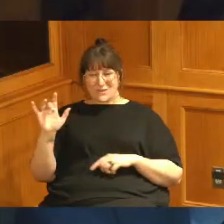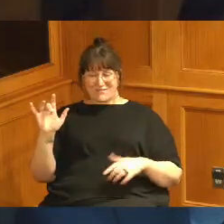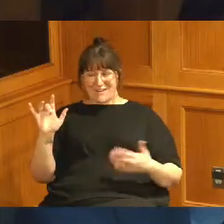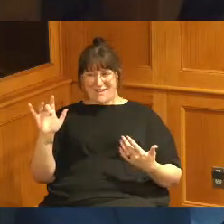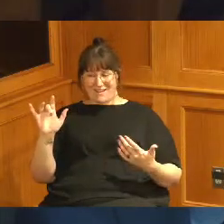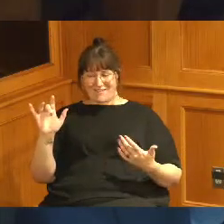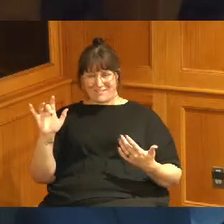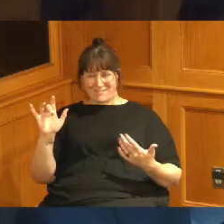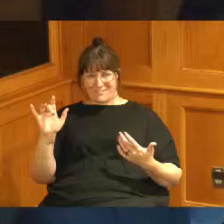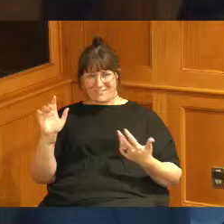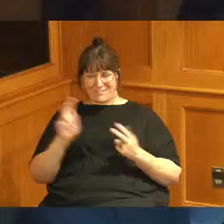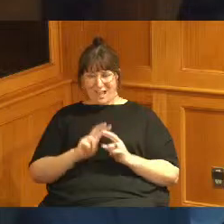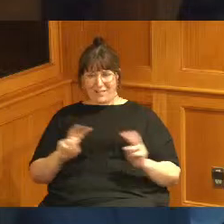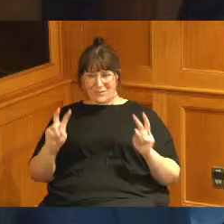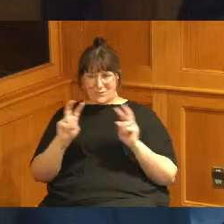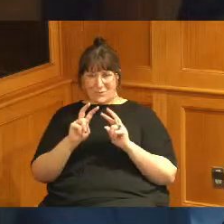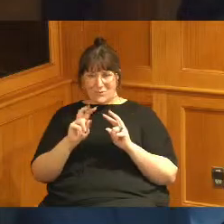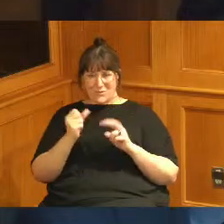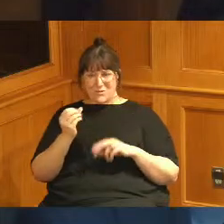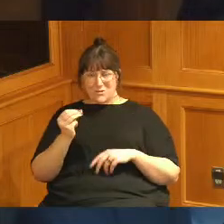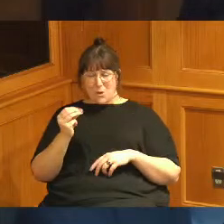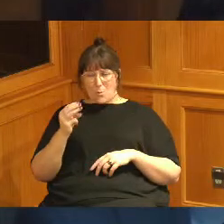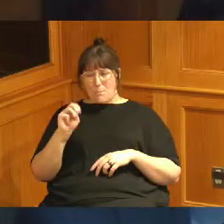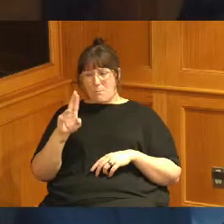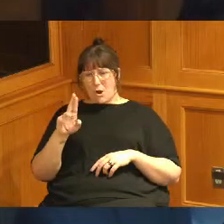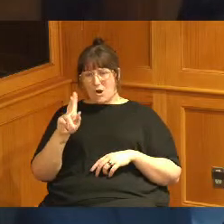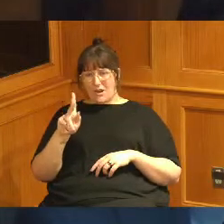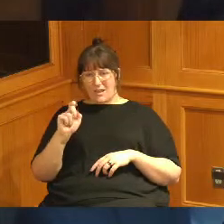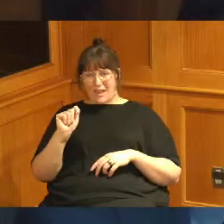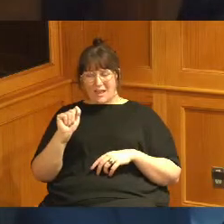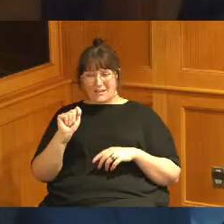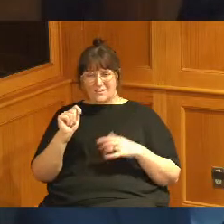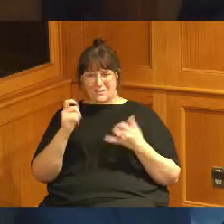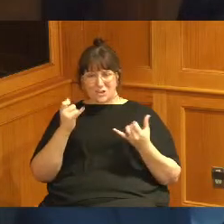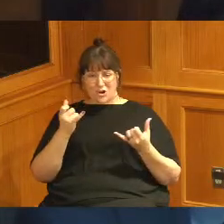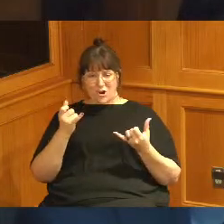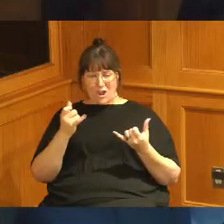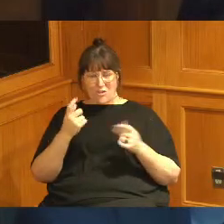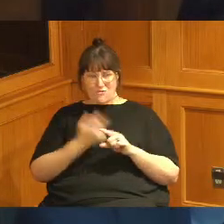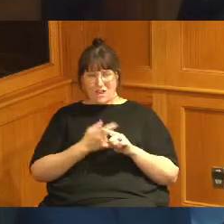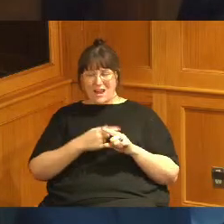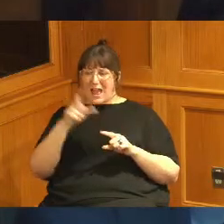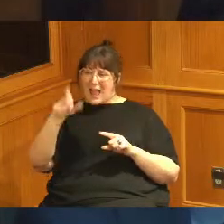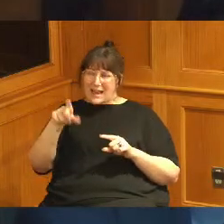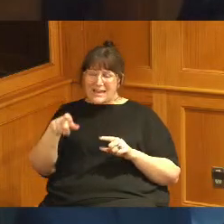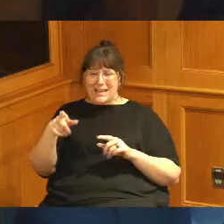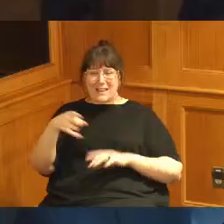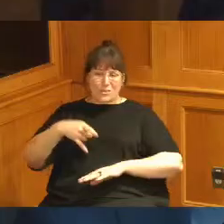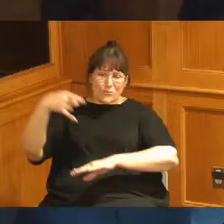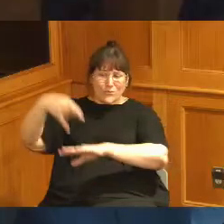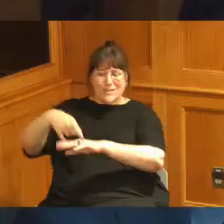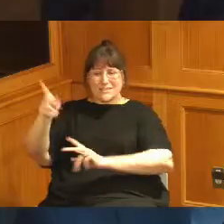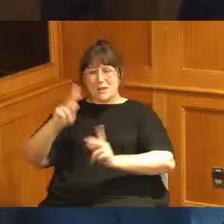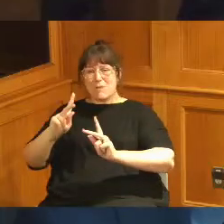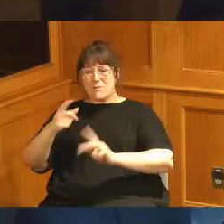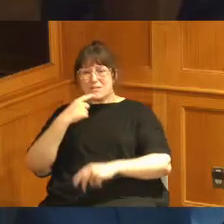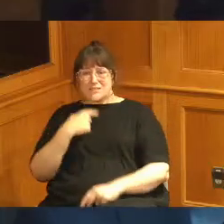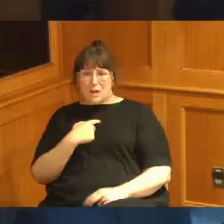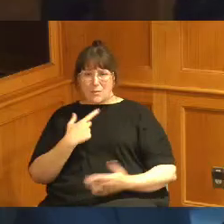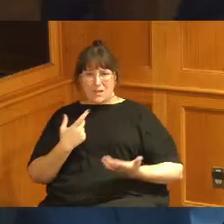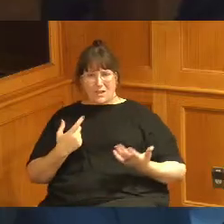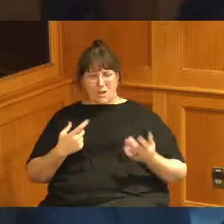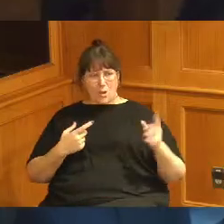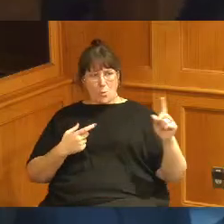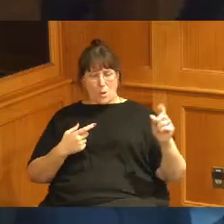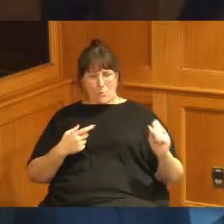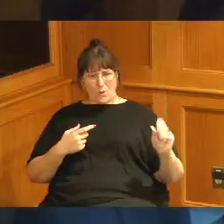dollar value. So to say that we paying market rent, is it? I need my real estate people to come here. Is it really market? Because they paid